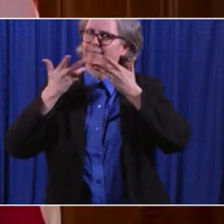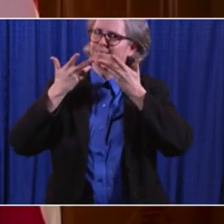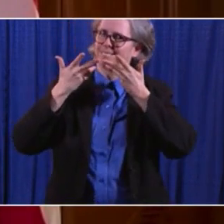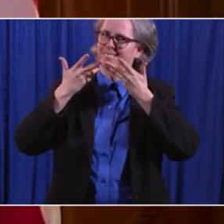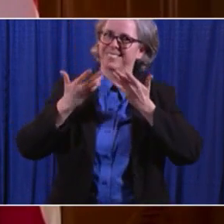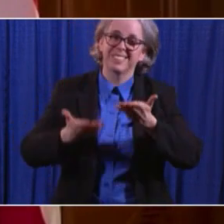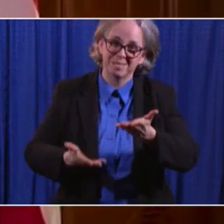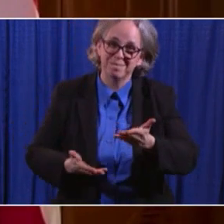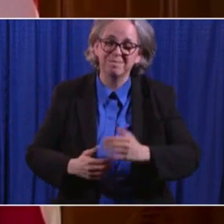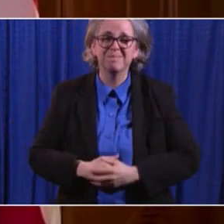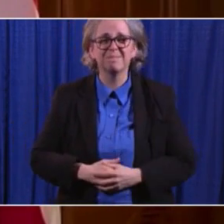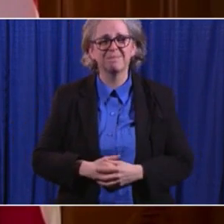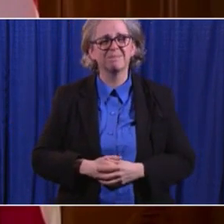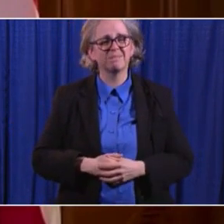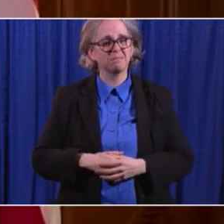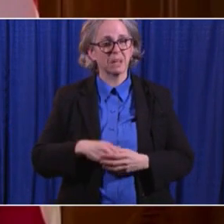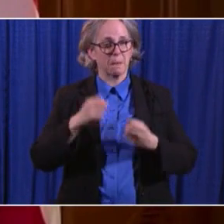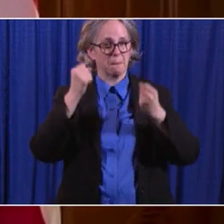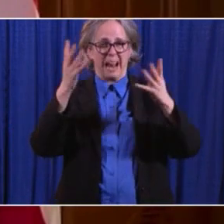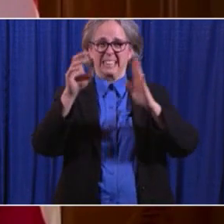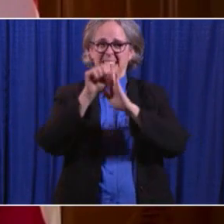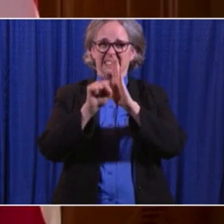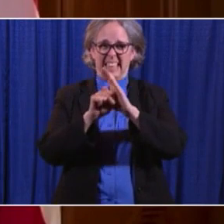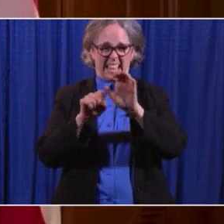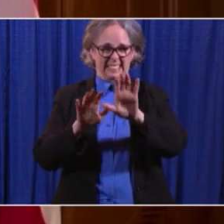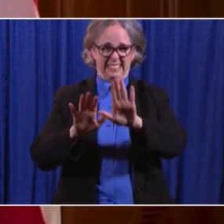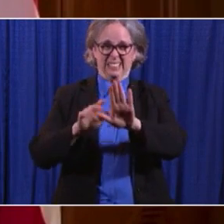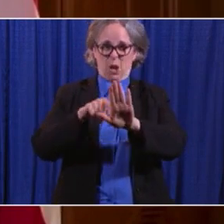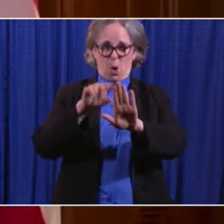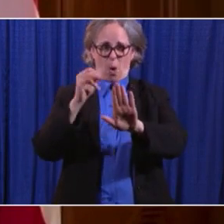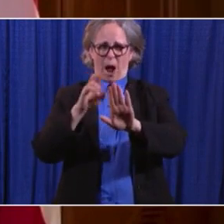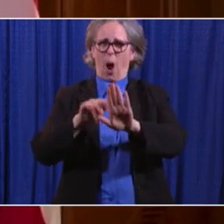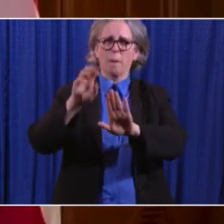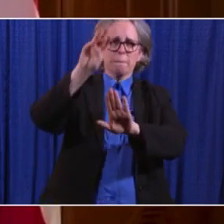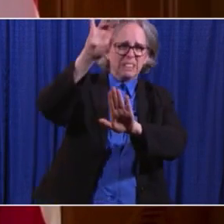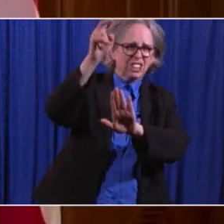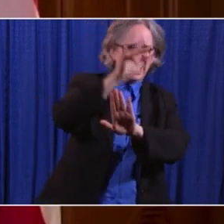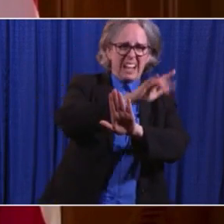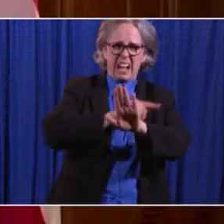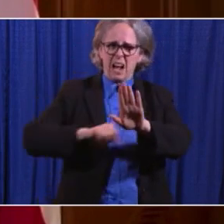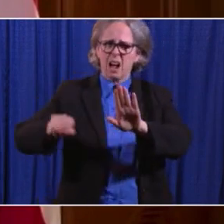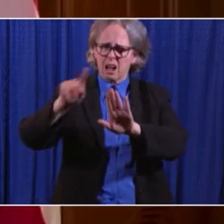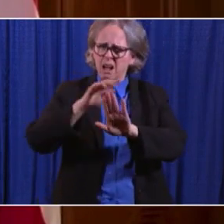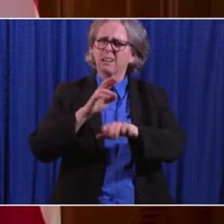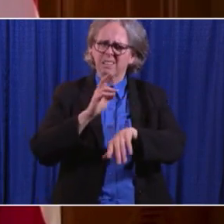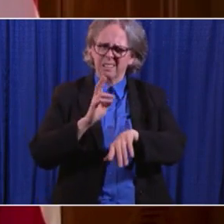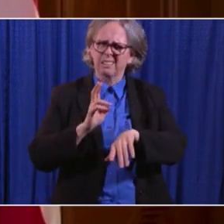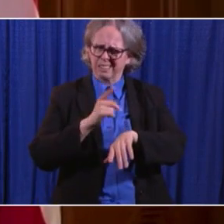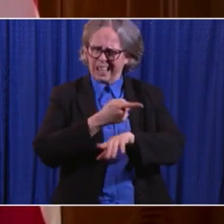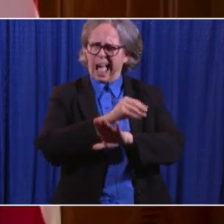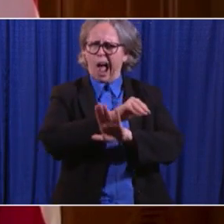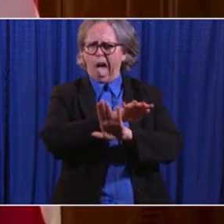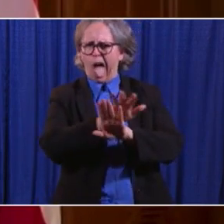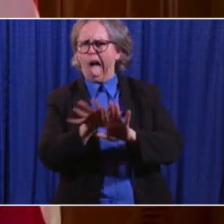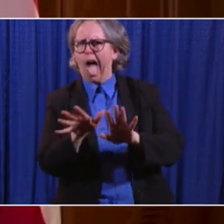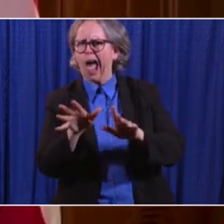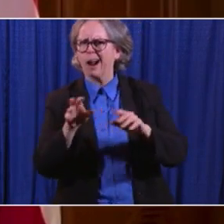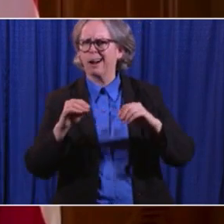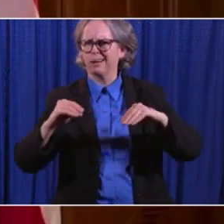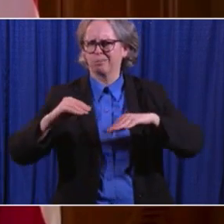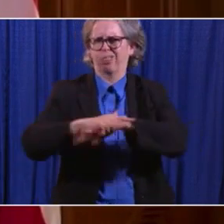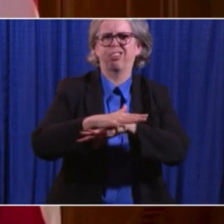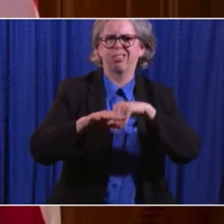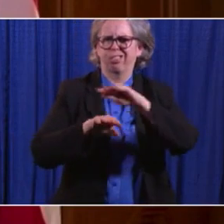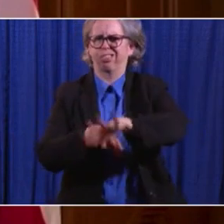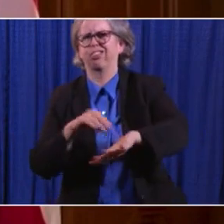of states, and what's going on in other states certainly can always have some impact on what goes on in Ohio. I mean, our